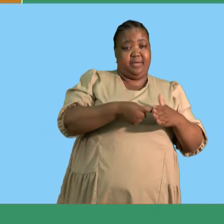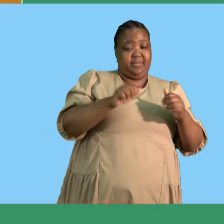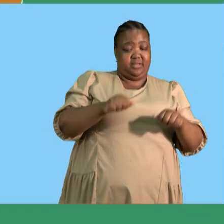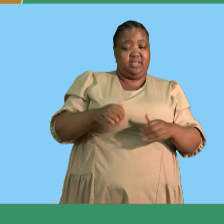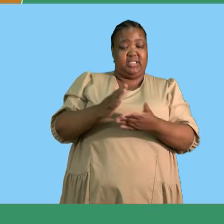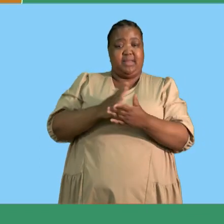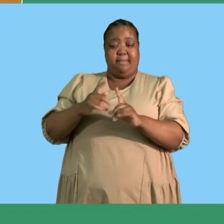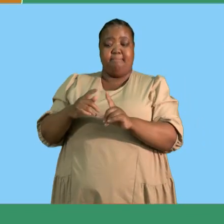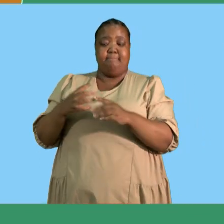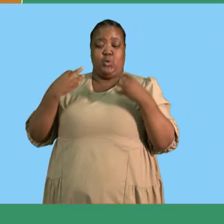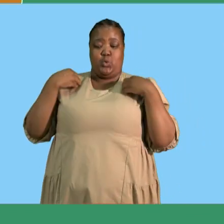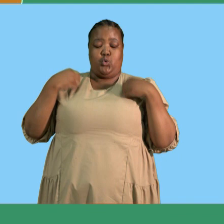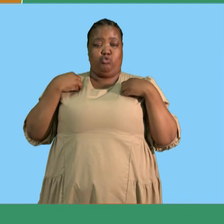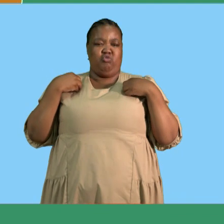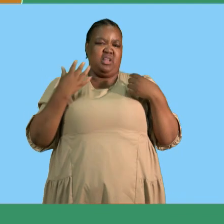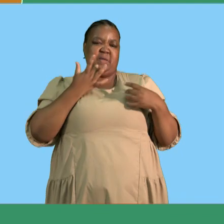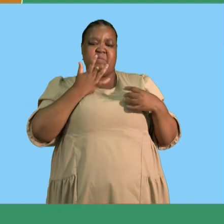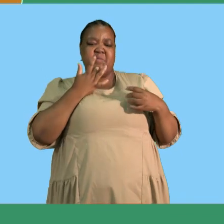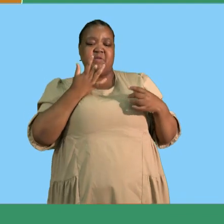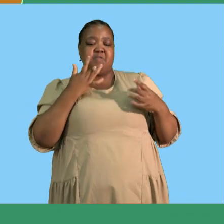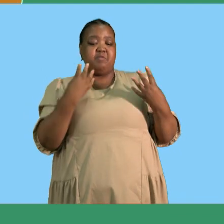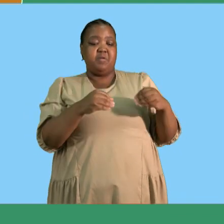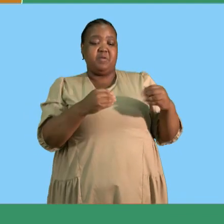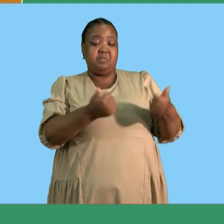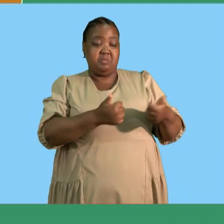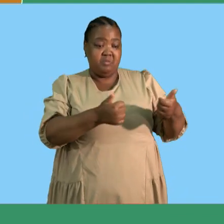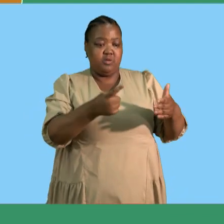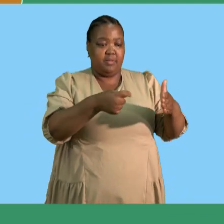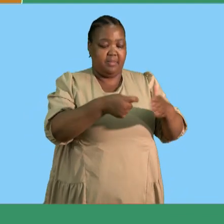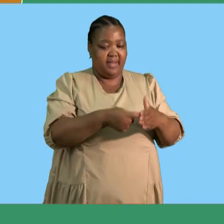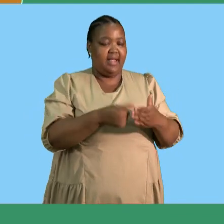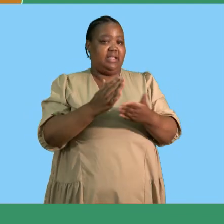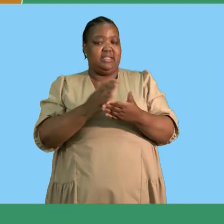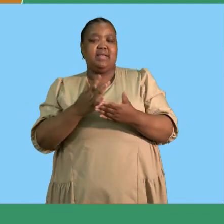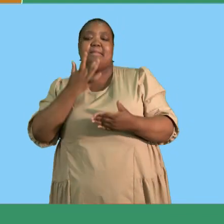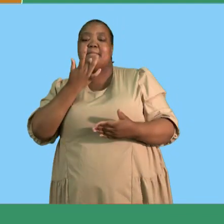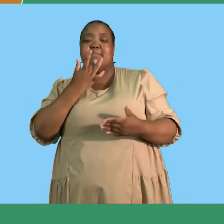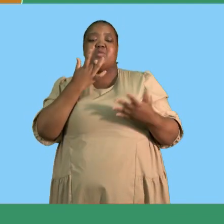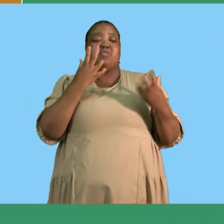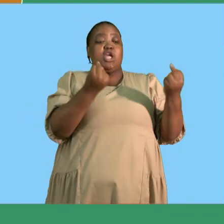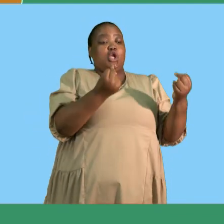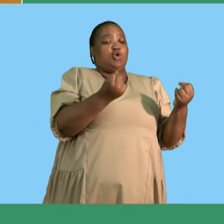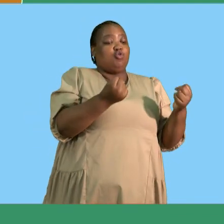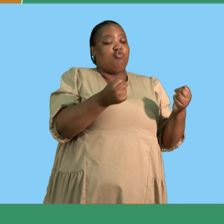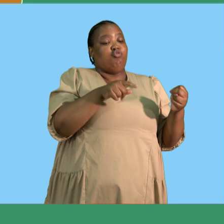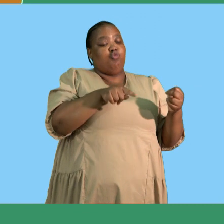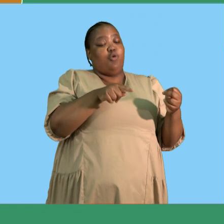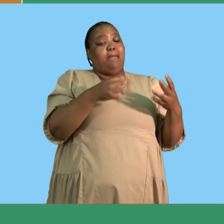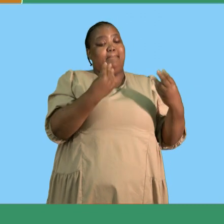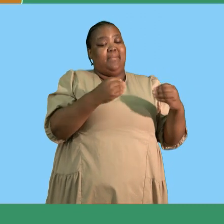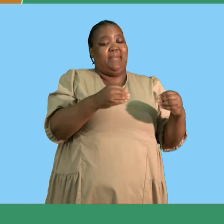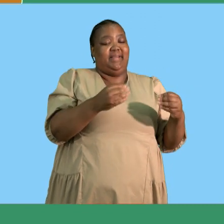to buy an existing business while others prefer to start a completely new business, which then leads us